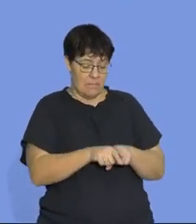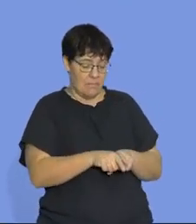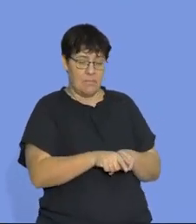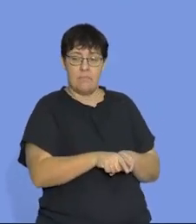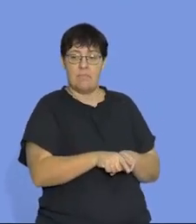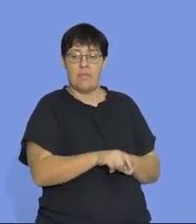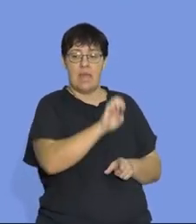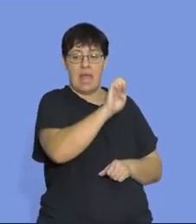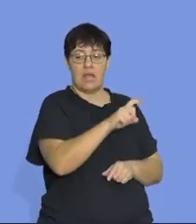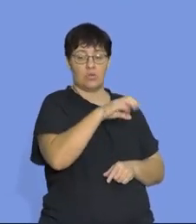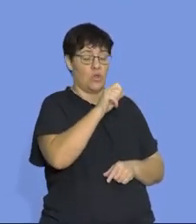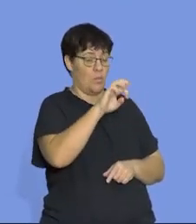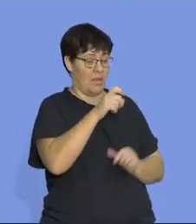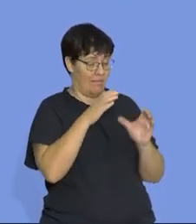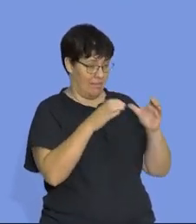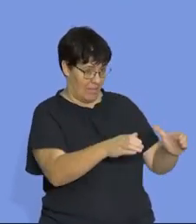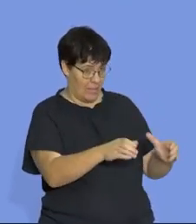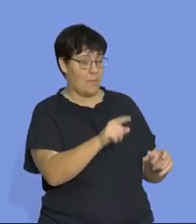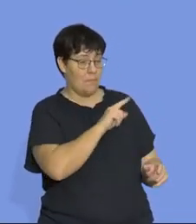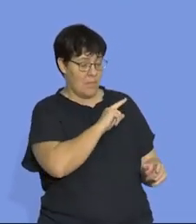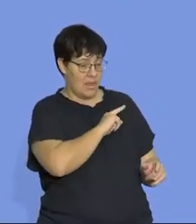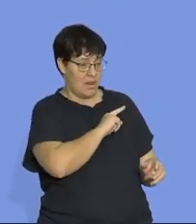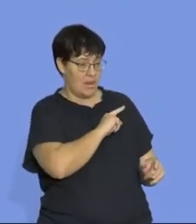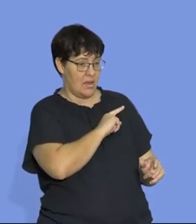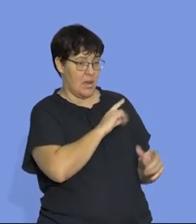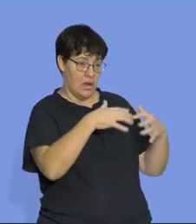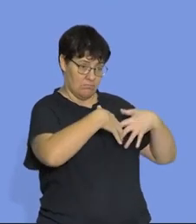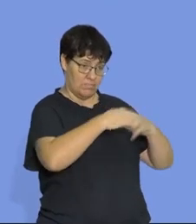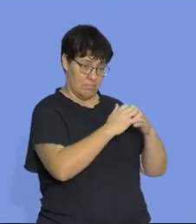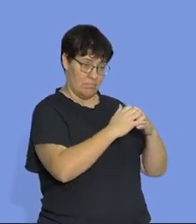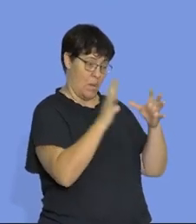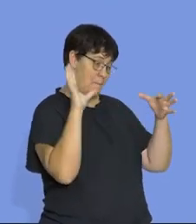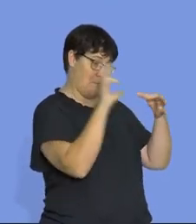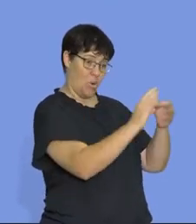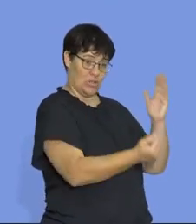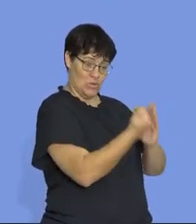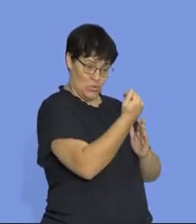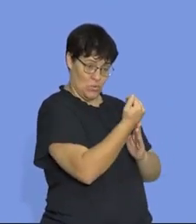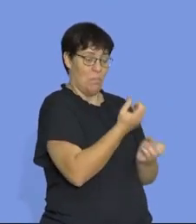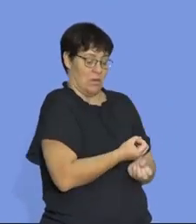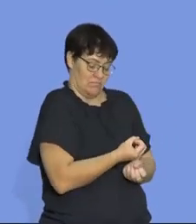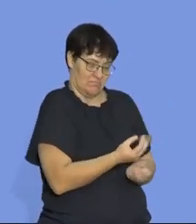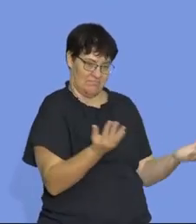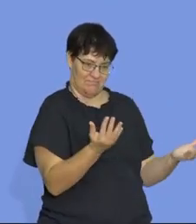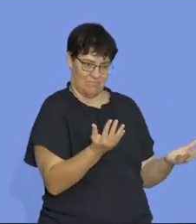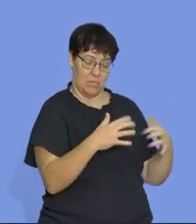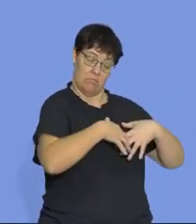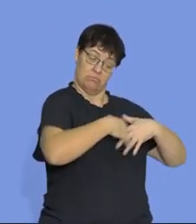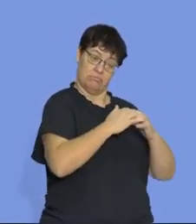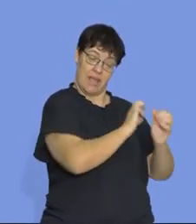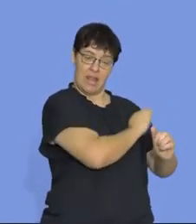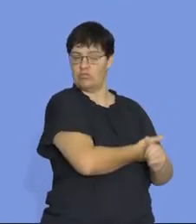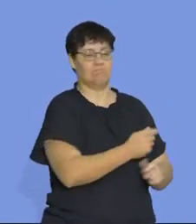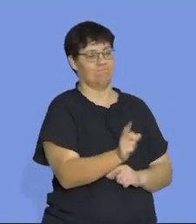energy reaction, which actually releases energy, we actually do not create energy, but the key term or keyword is